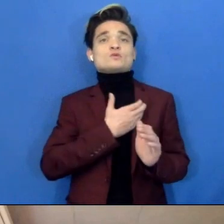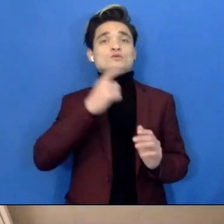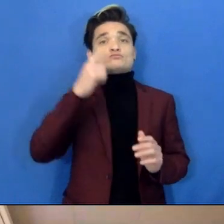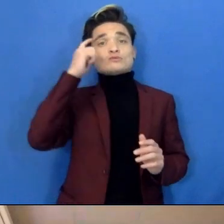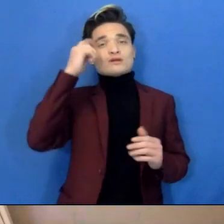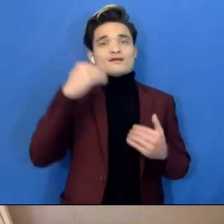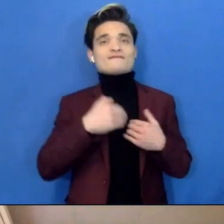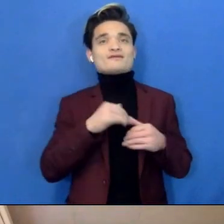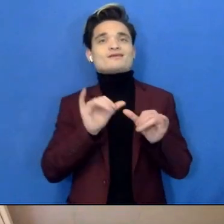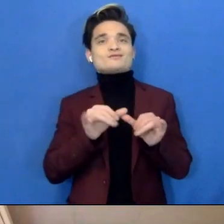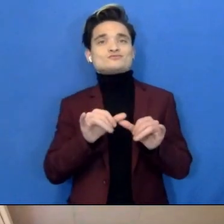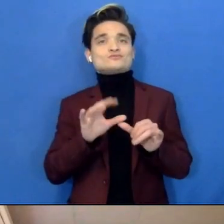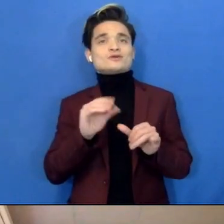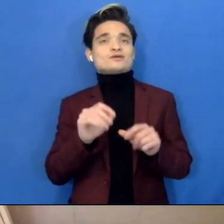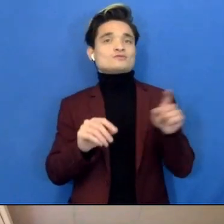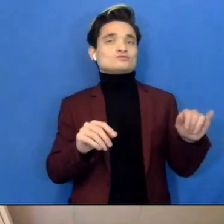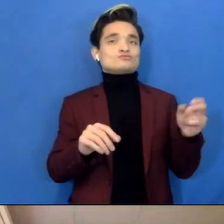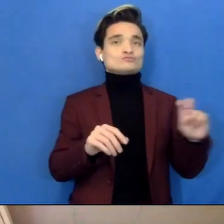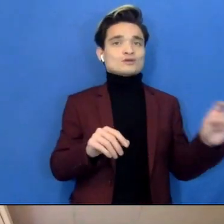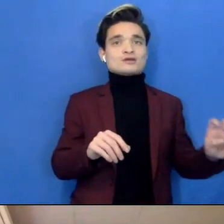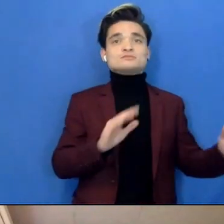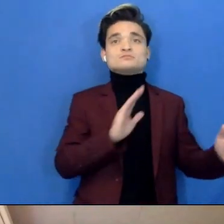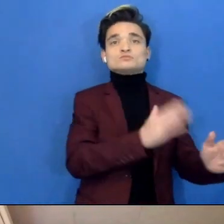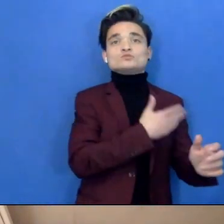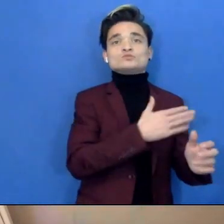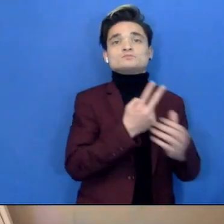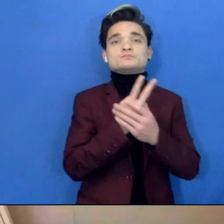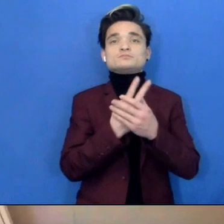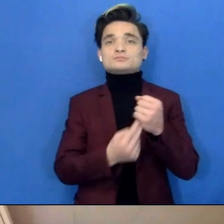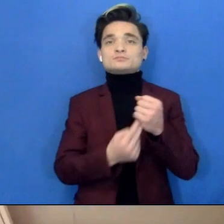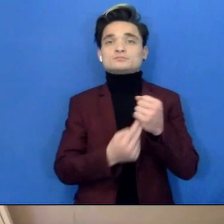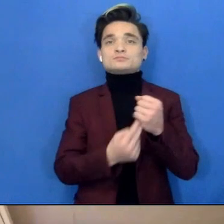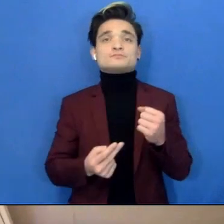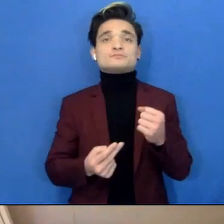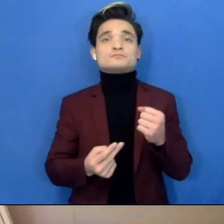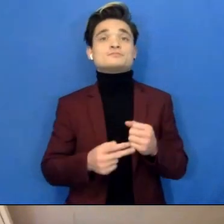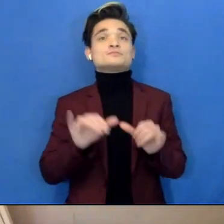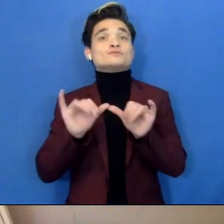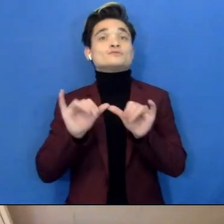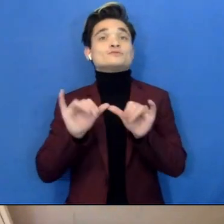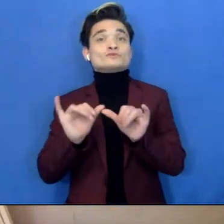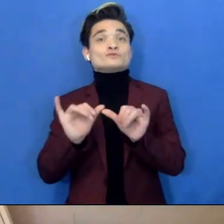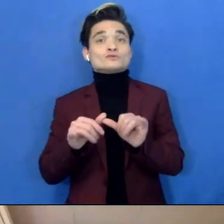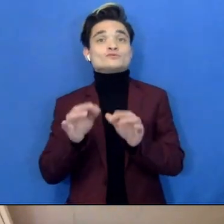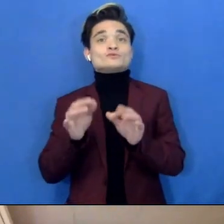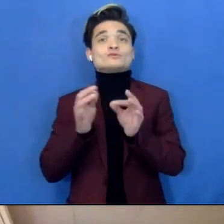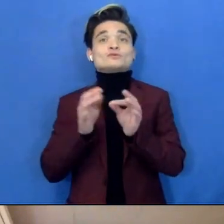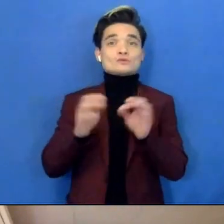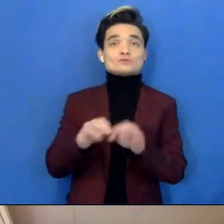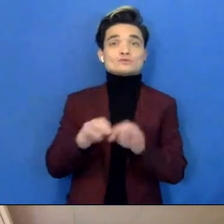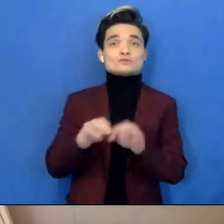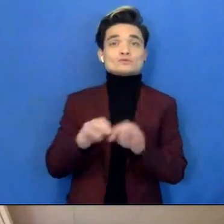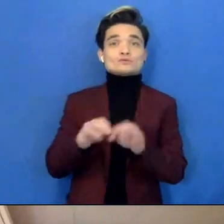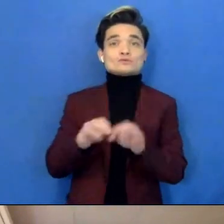language is contained. Our engineer wants to get things right. It's where our ego is. It's where we like